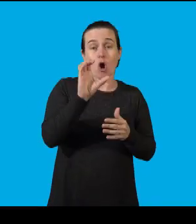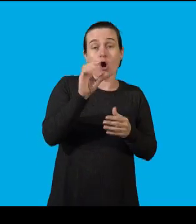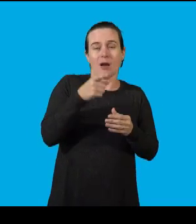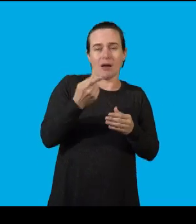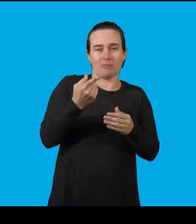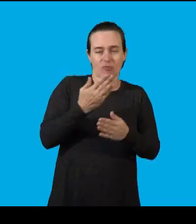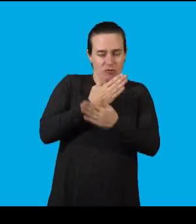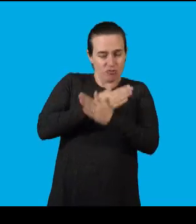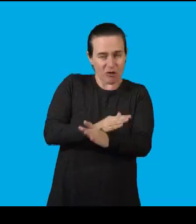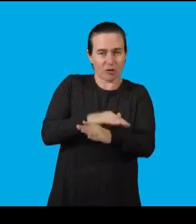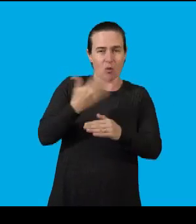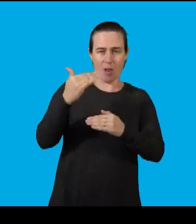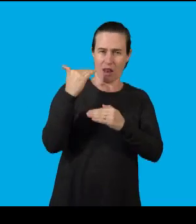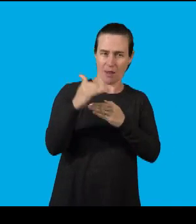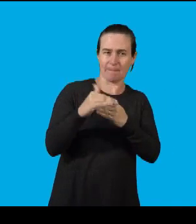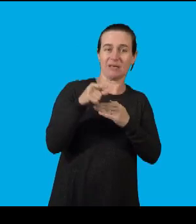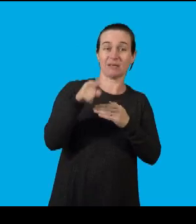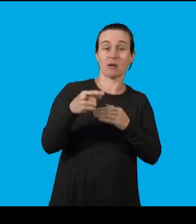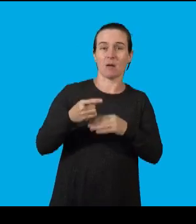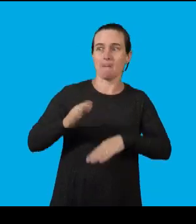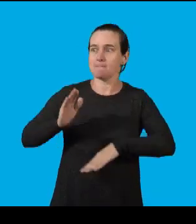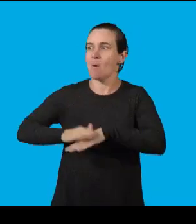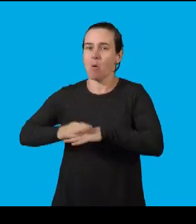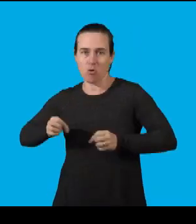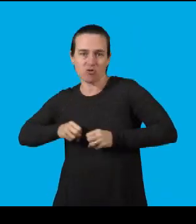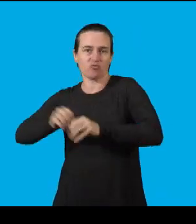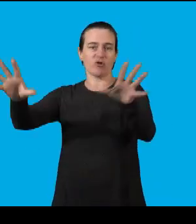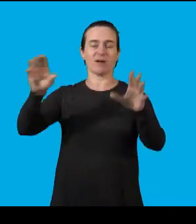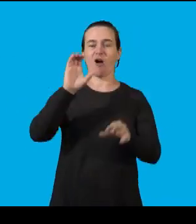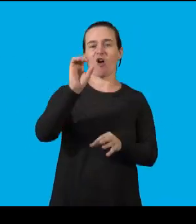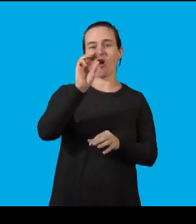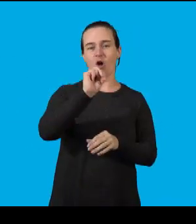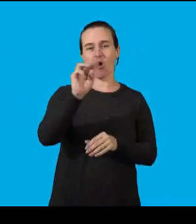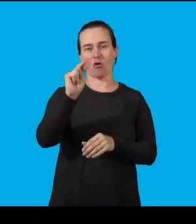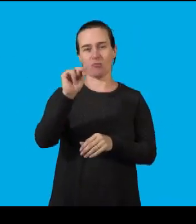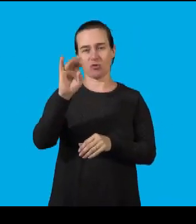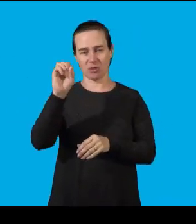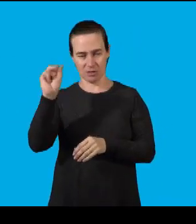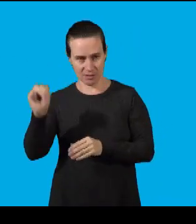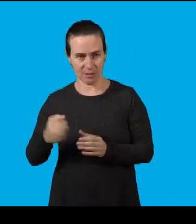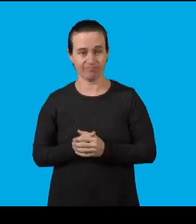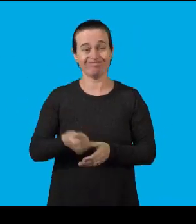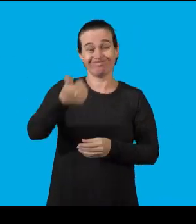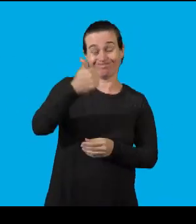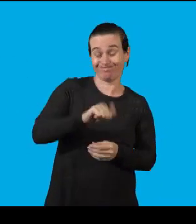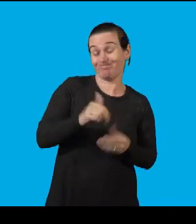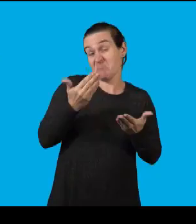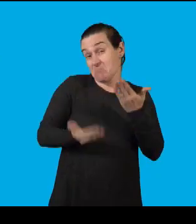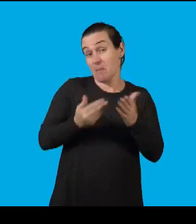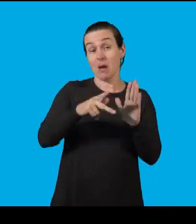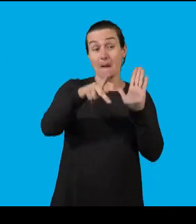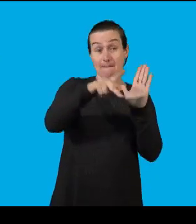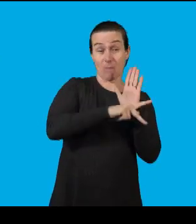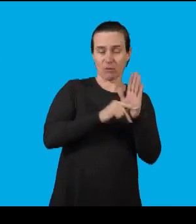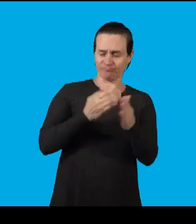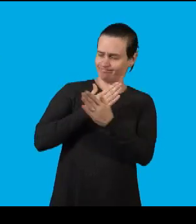restrict the further spread or expansion of communism. Another possible answer is a policy